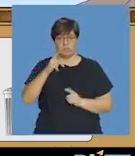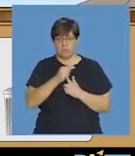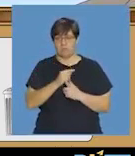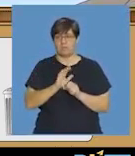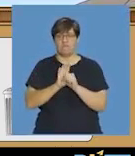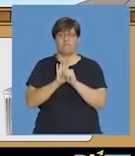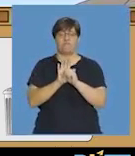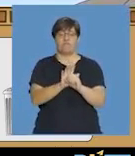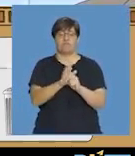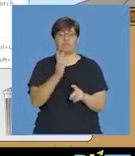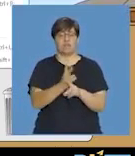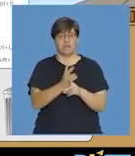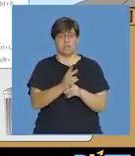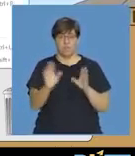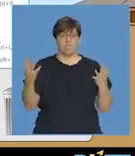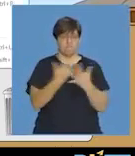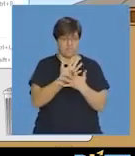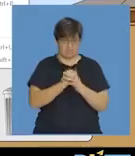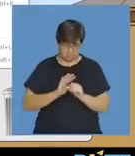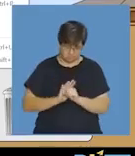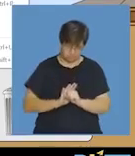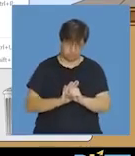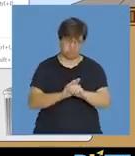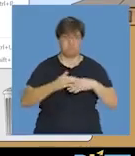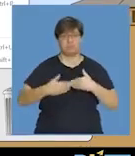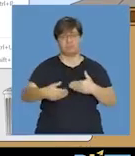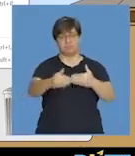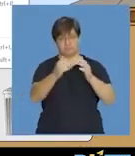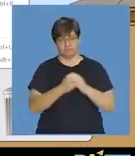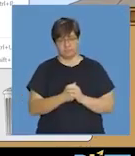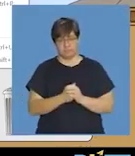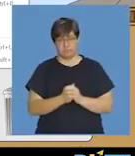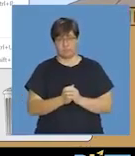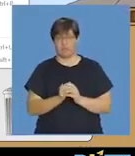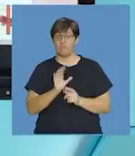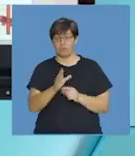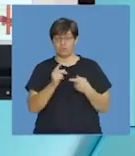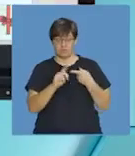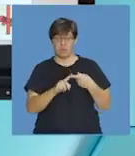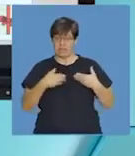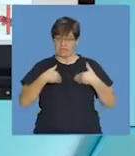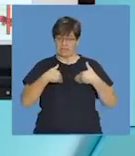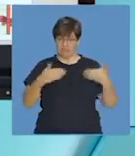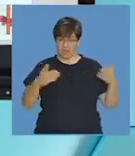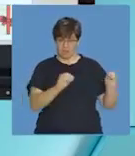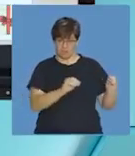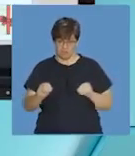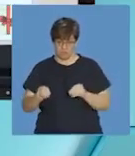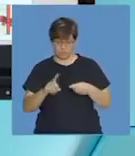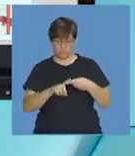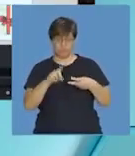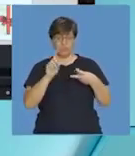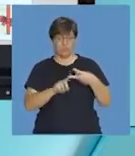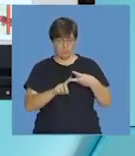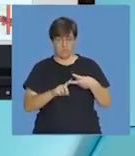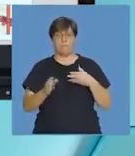again and make it go faster. Okay? So the force did two things. Started it moving, and then